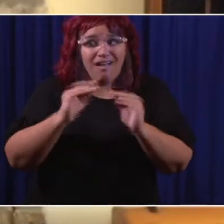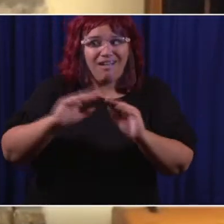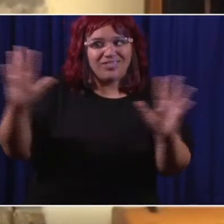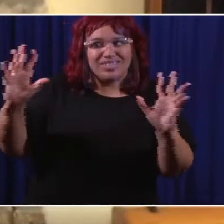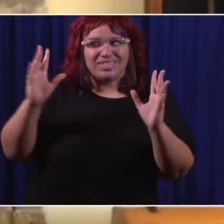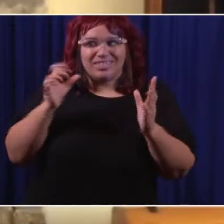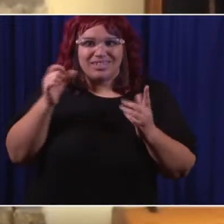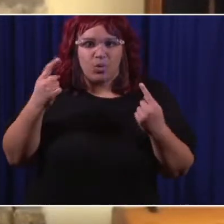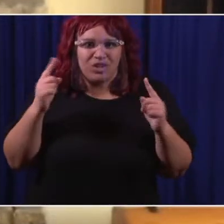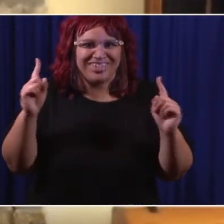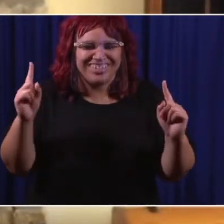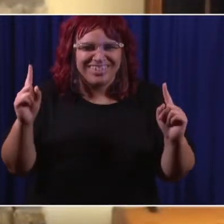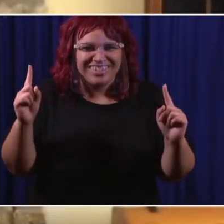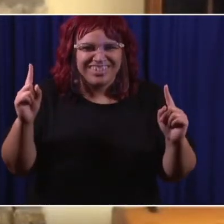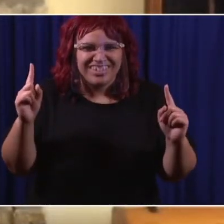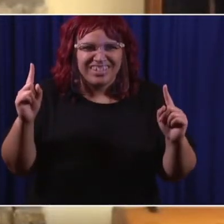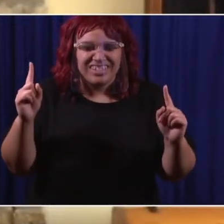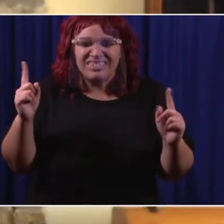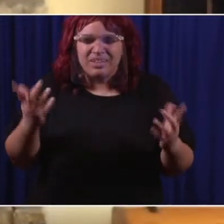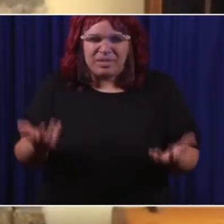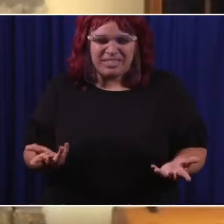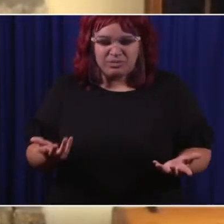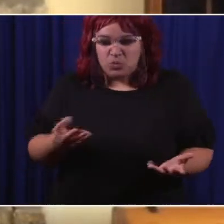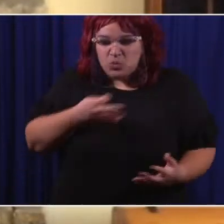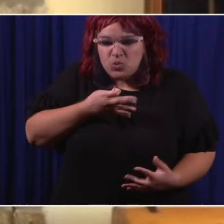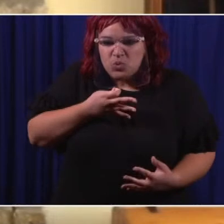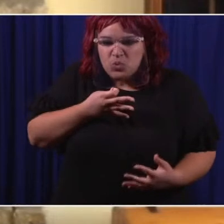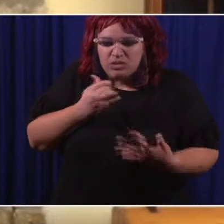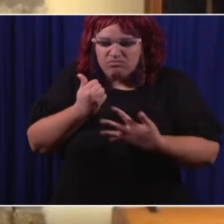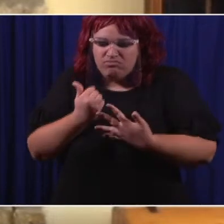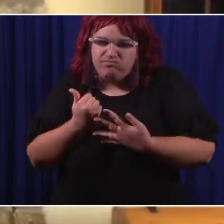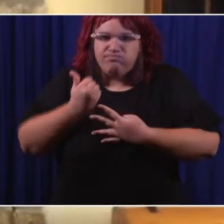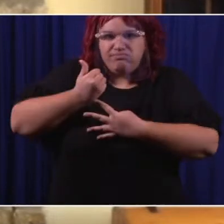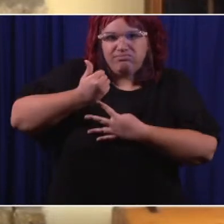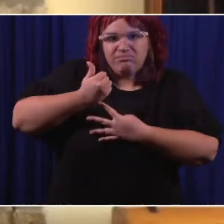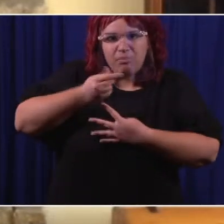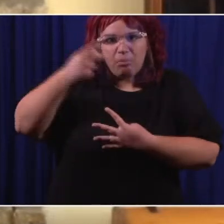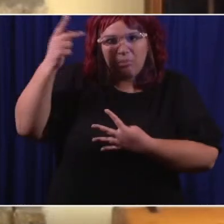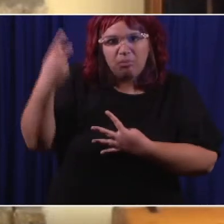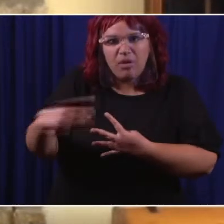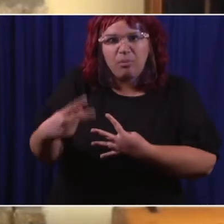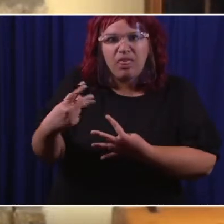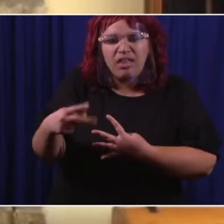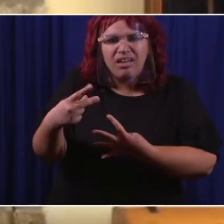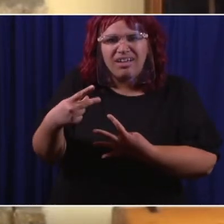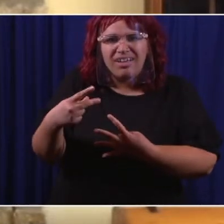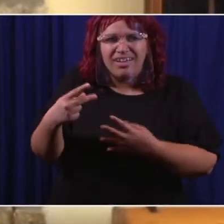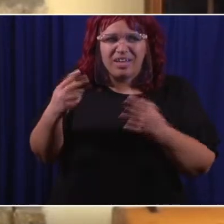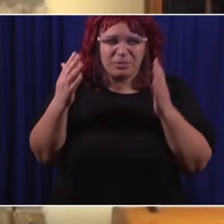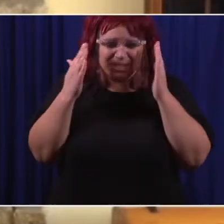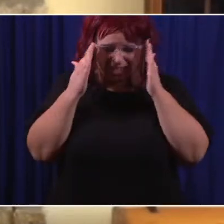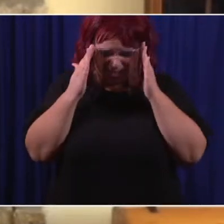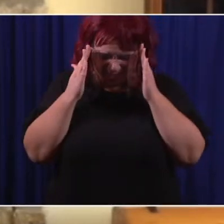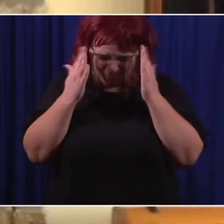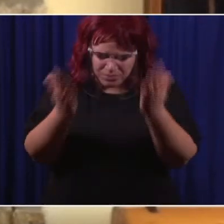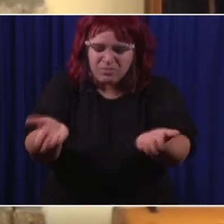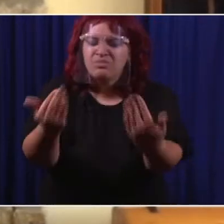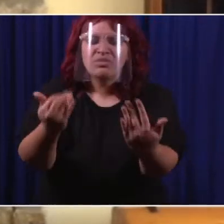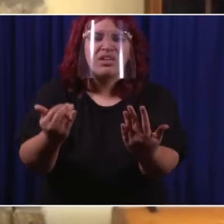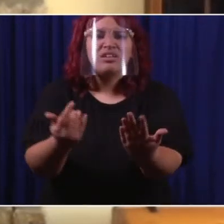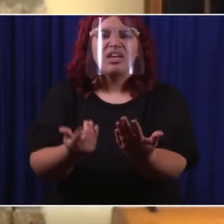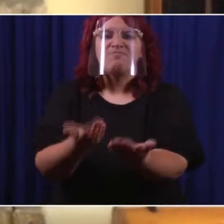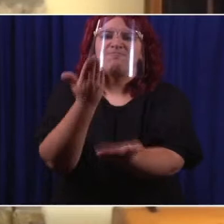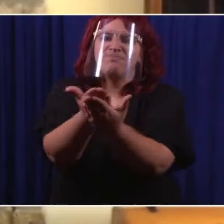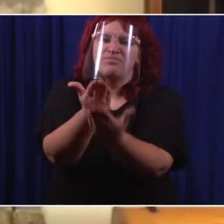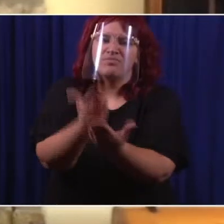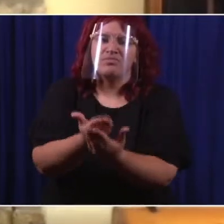On the verge of going purple here in Hamilton County, are we going to expect shutdowns? I mean, what are the next steps